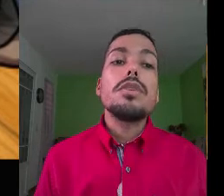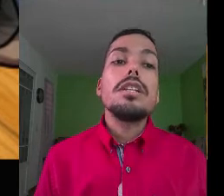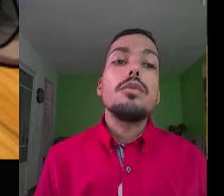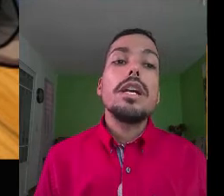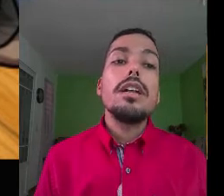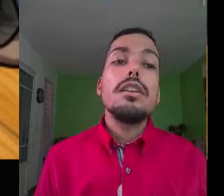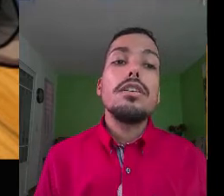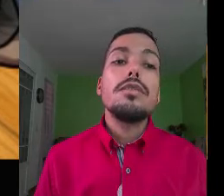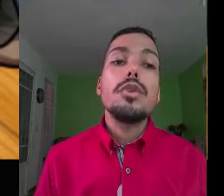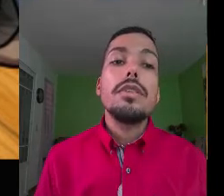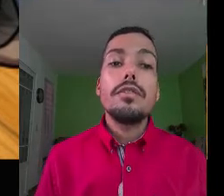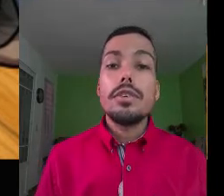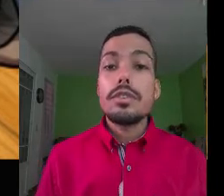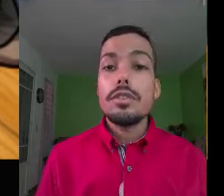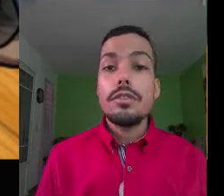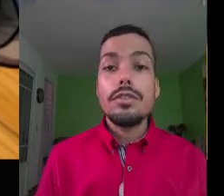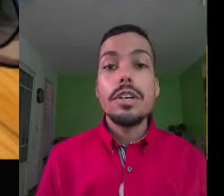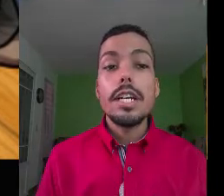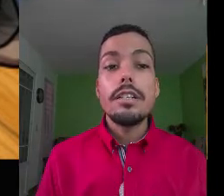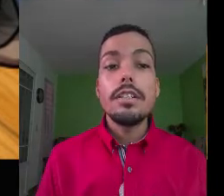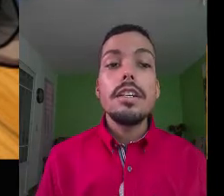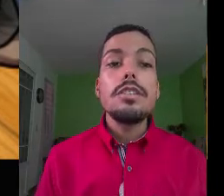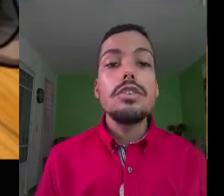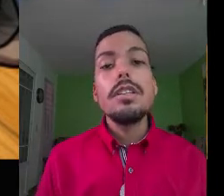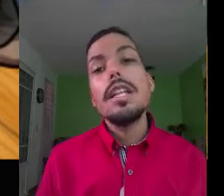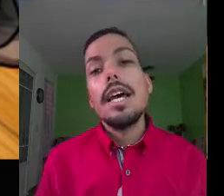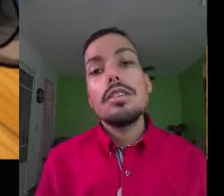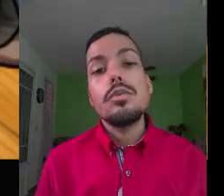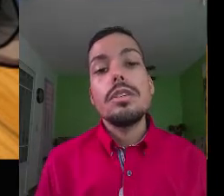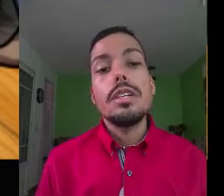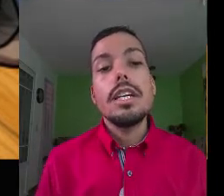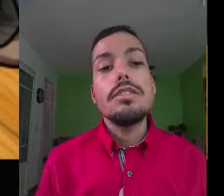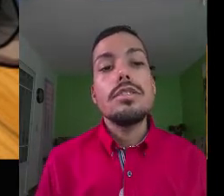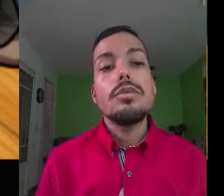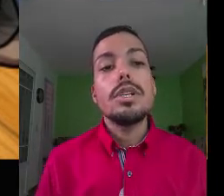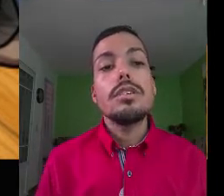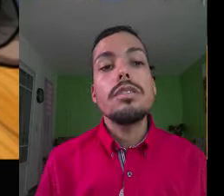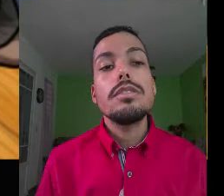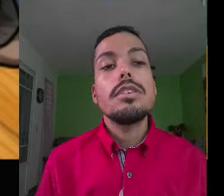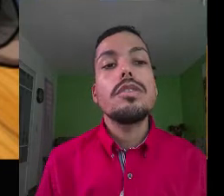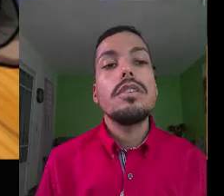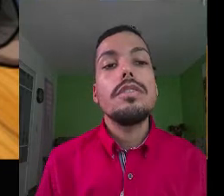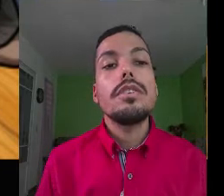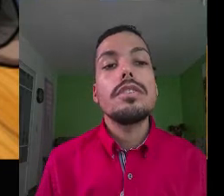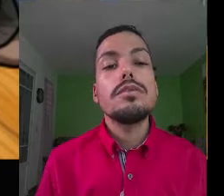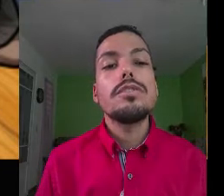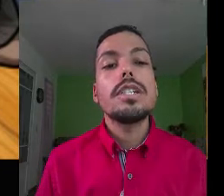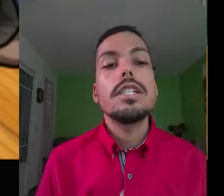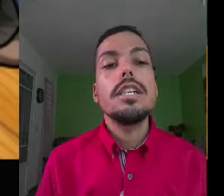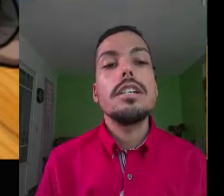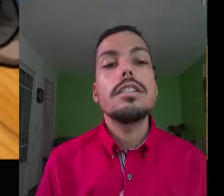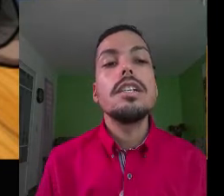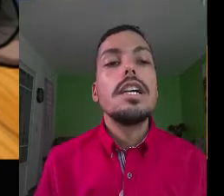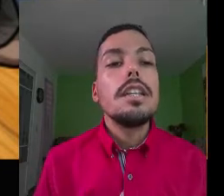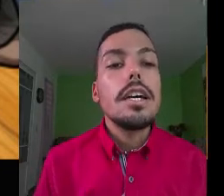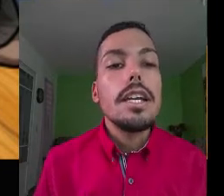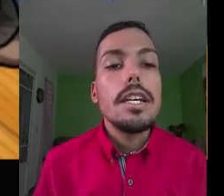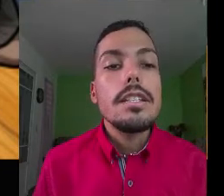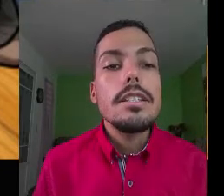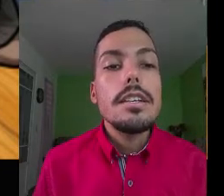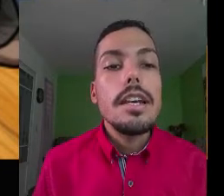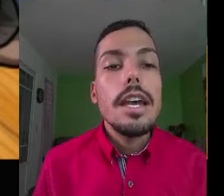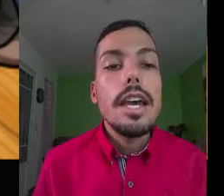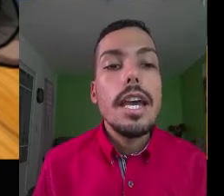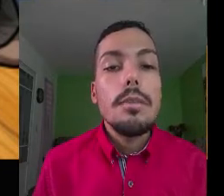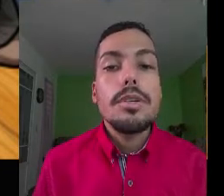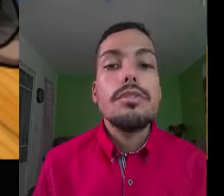the first one that we had learned with the first friend to the last one, okay? So we're going to start with the first friend here that